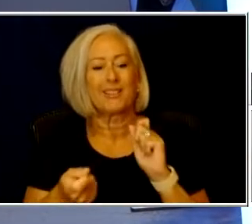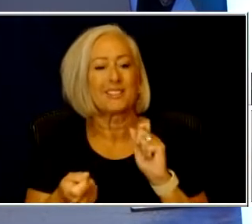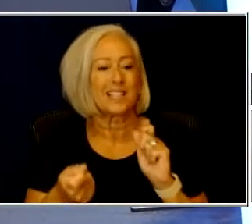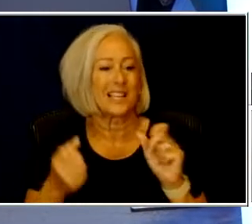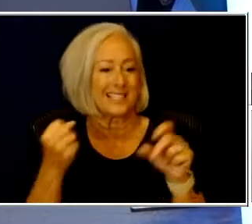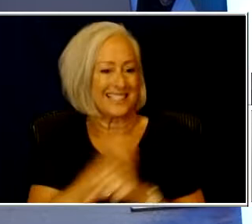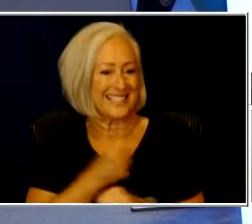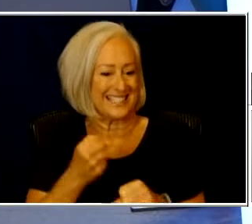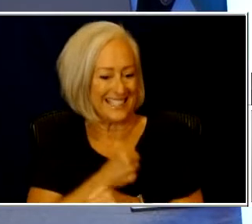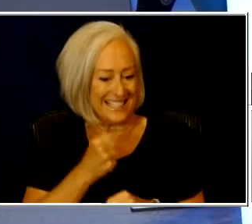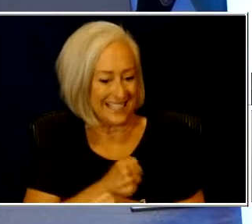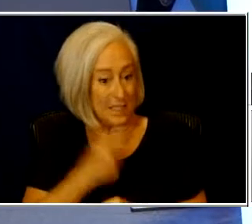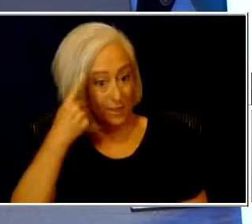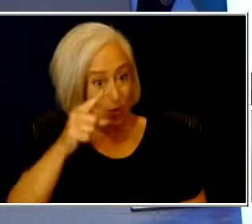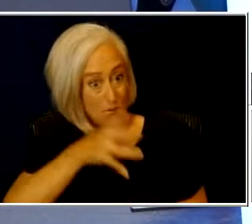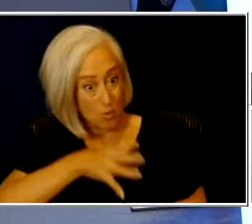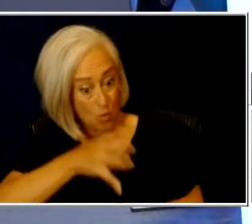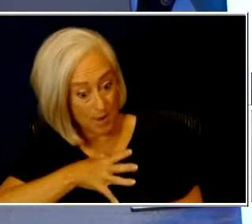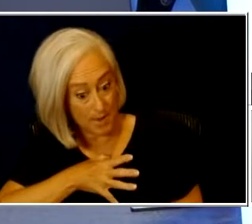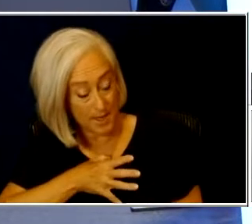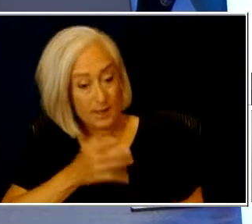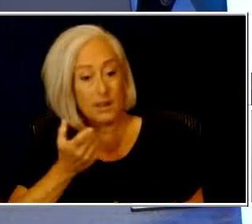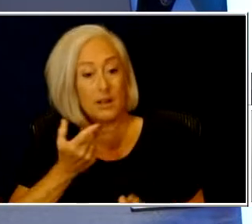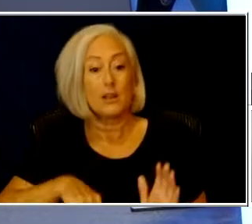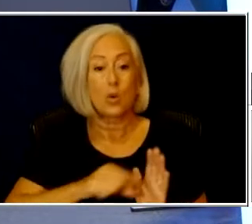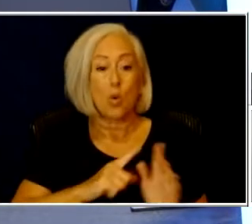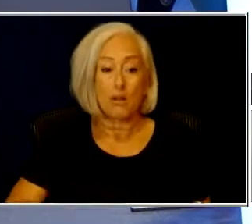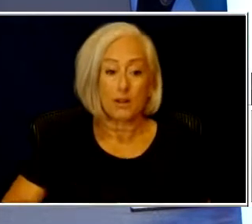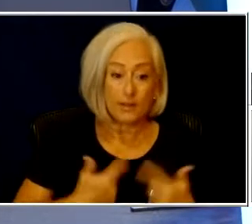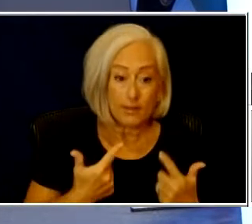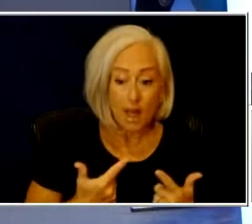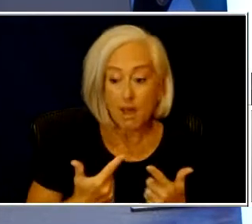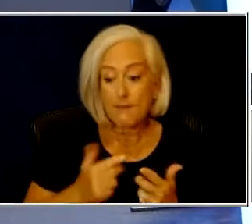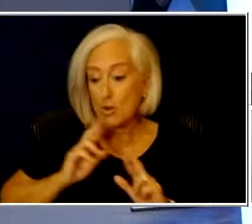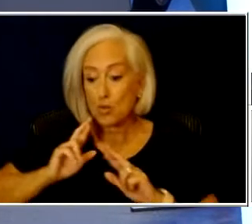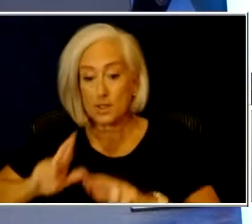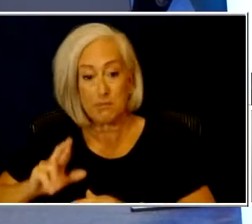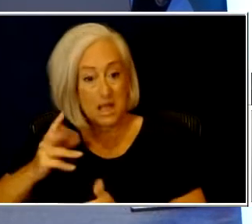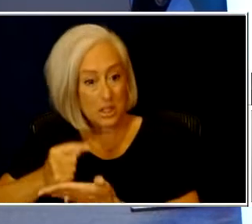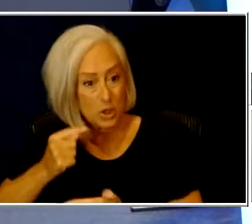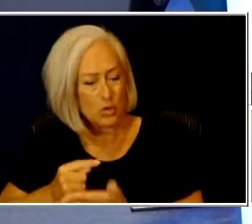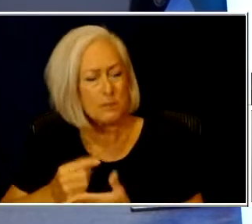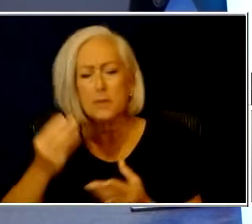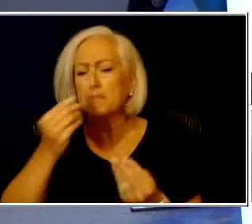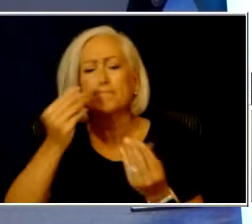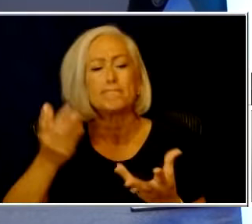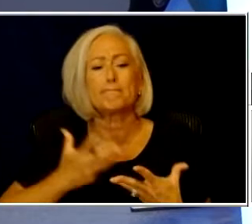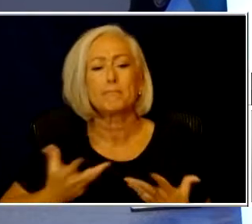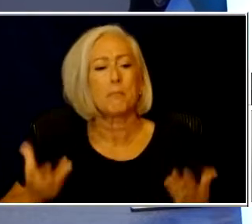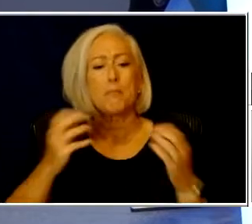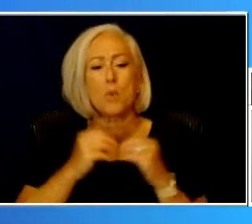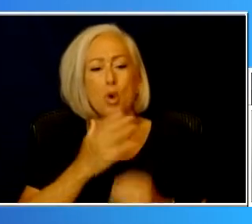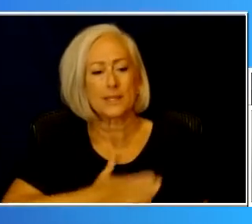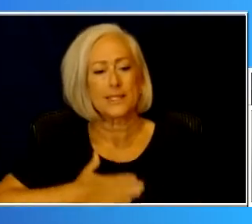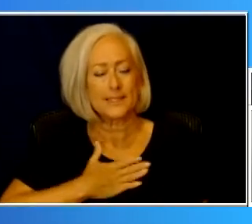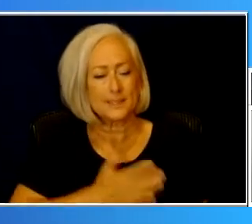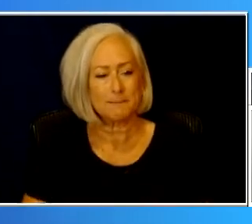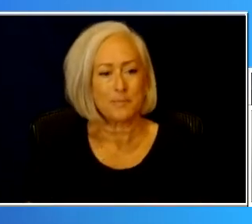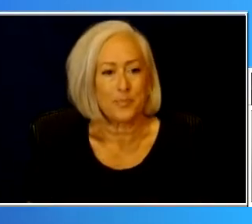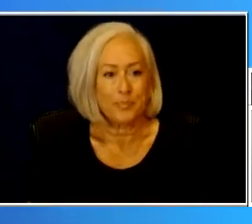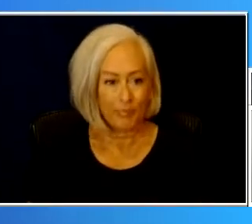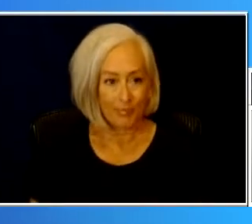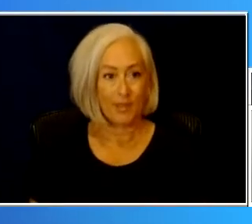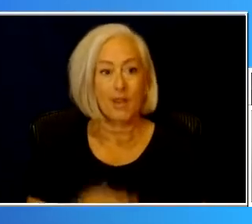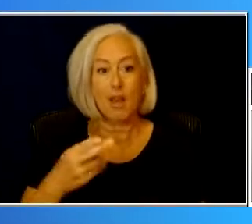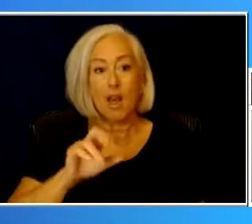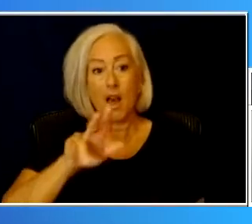of life, how long they live, how they're responding to treatment. Tell us more about that. Yeah, so right now, Holly is an